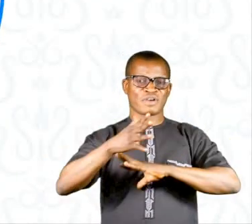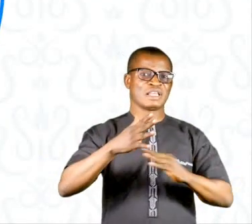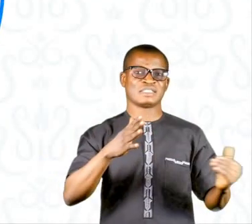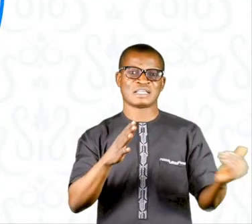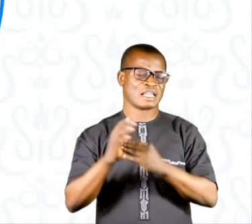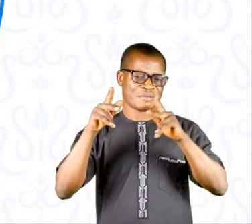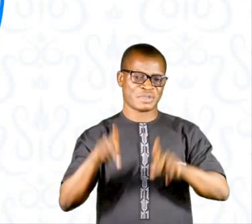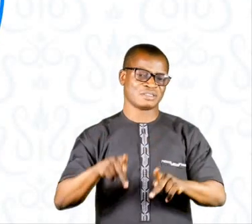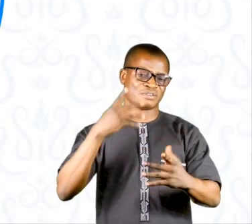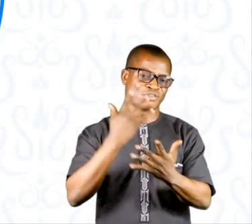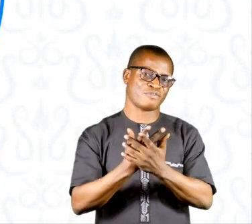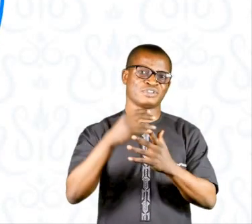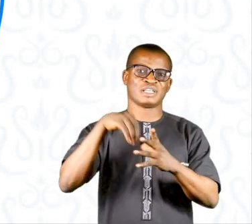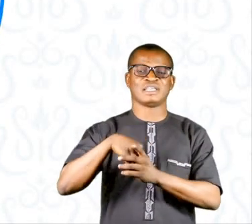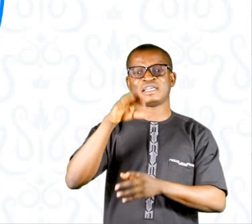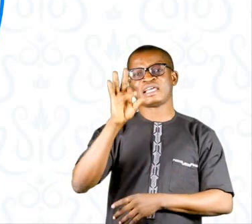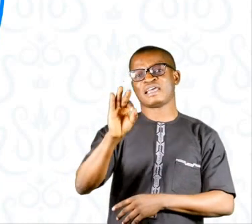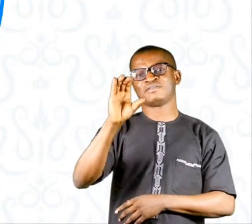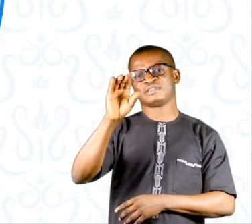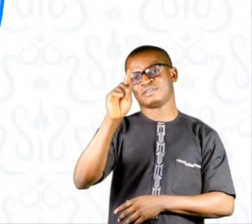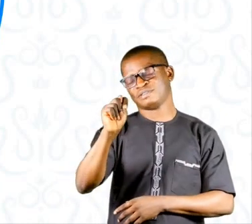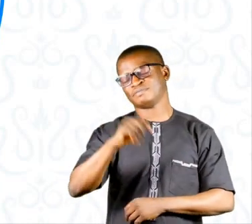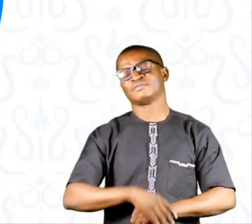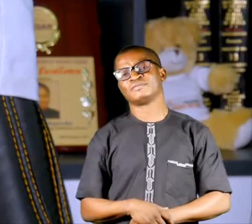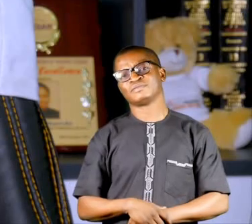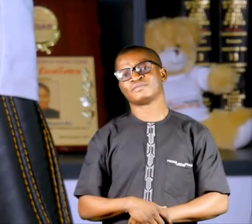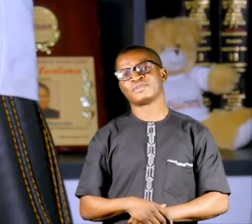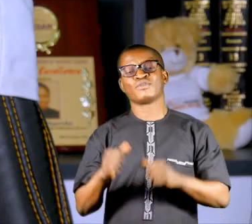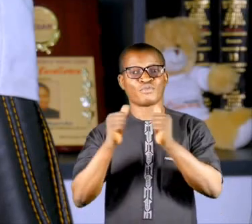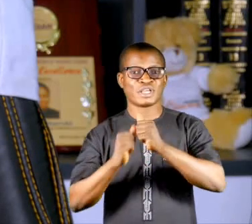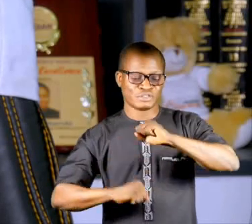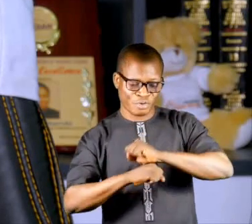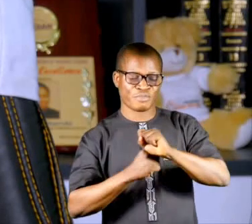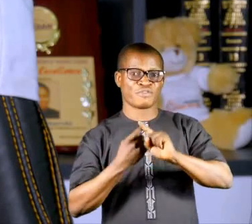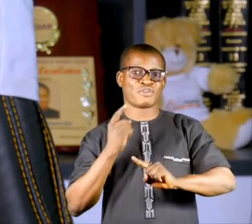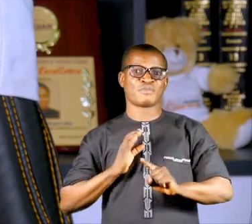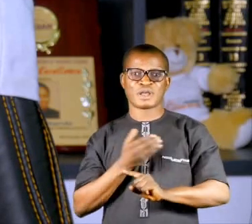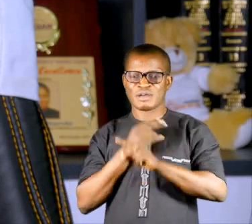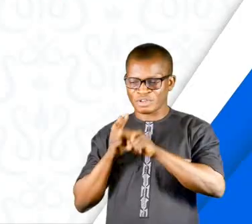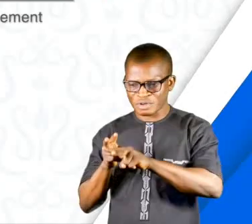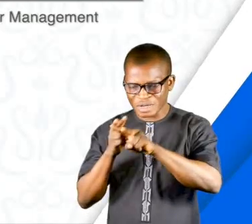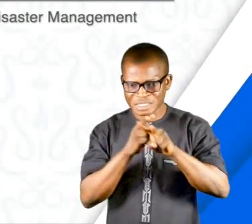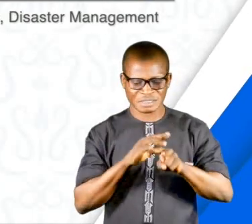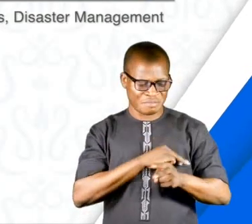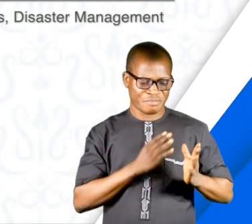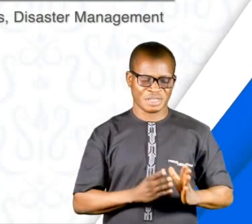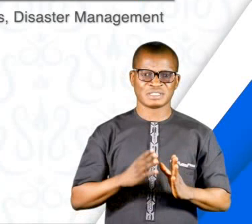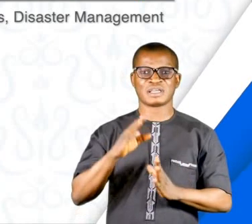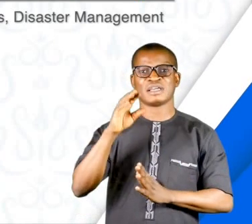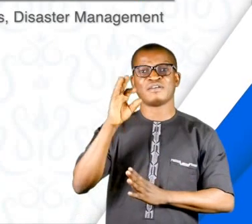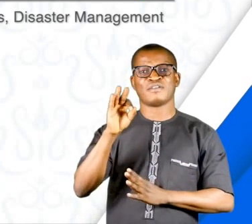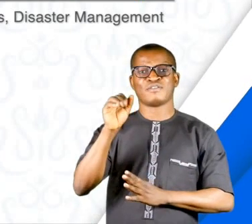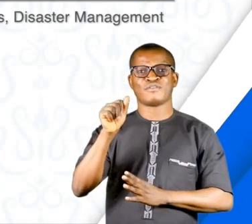against persons convictions in the FCT. With the support of our supervising minister,